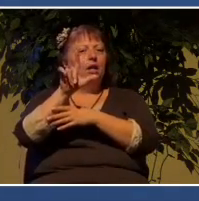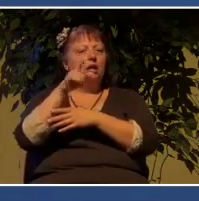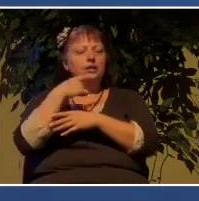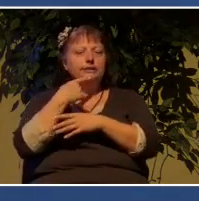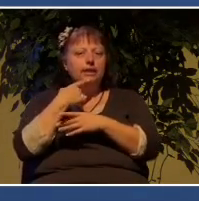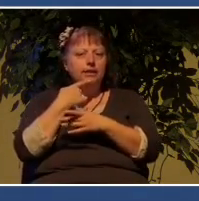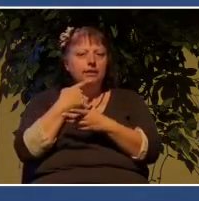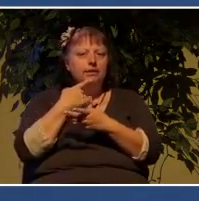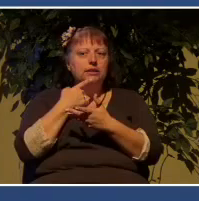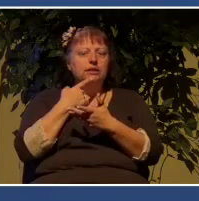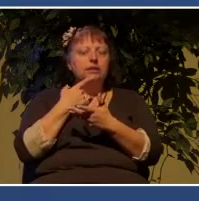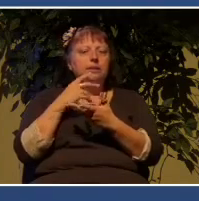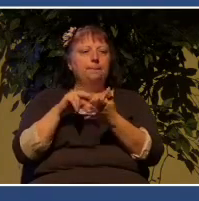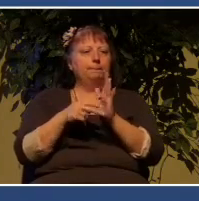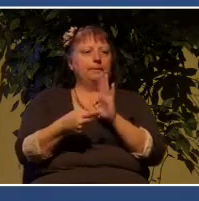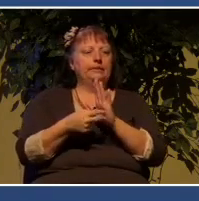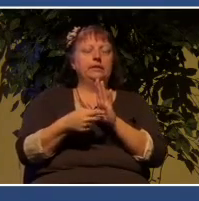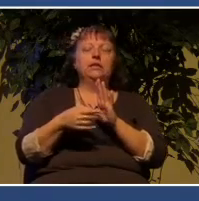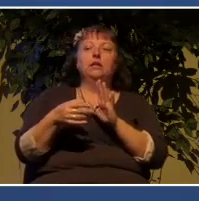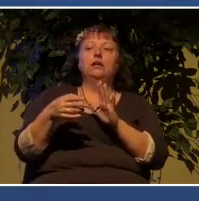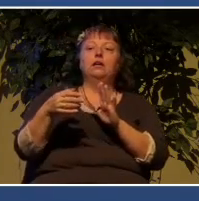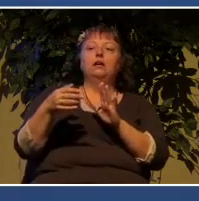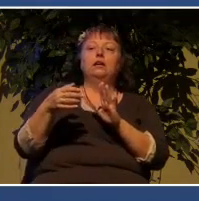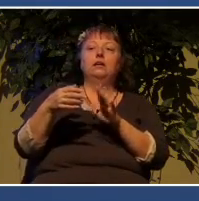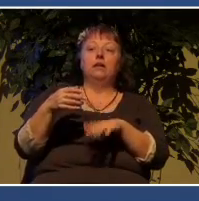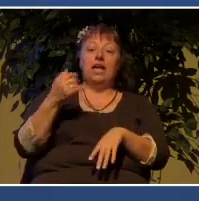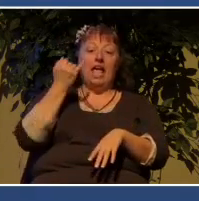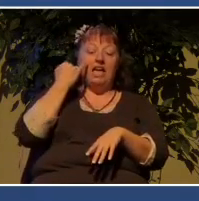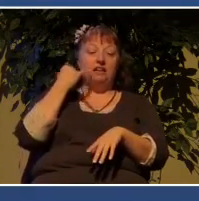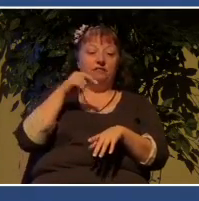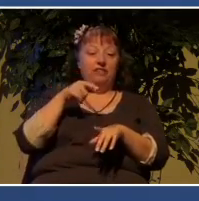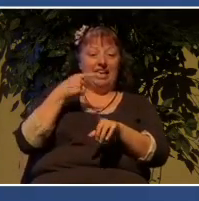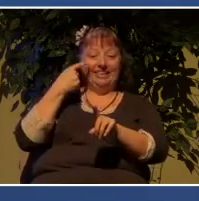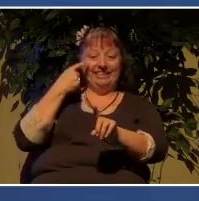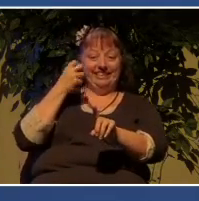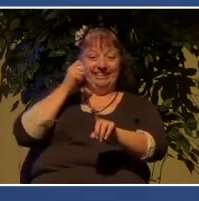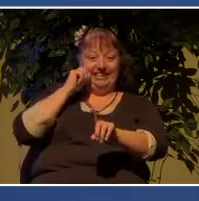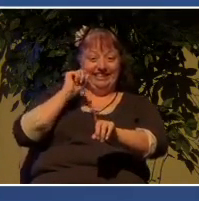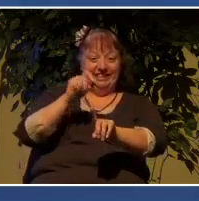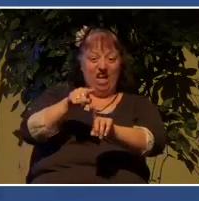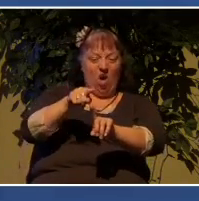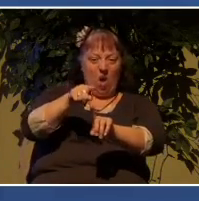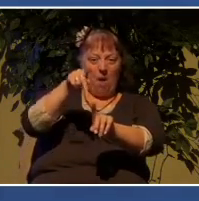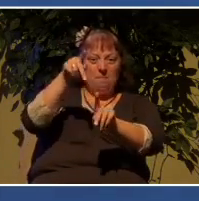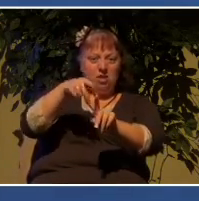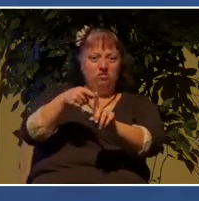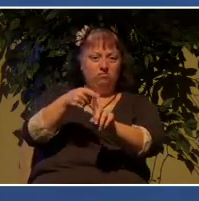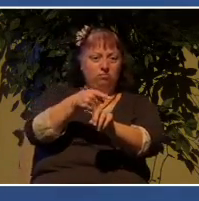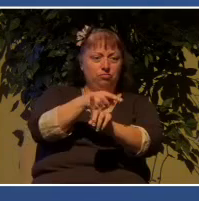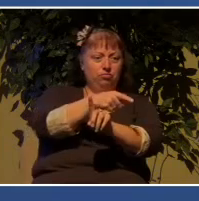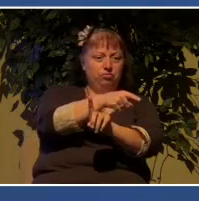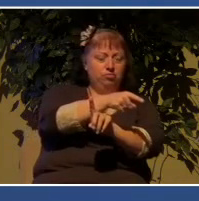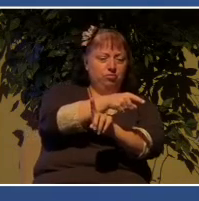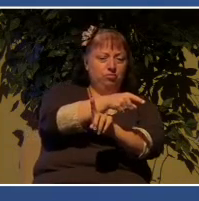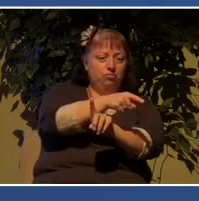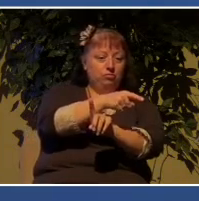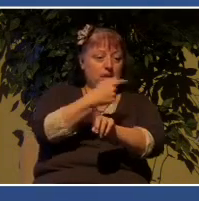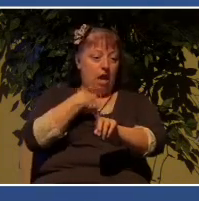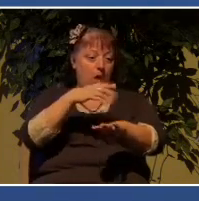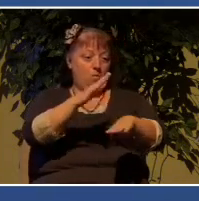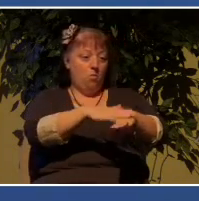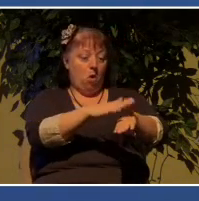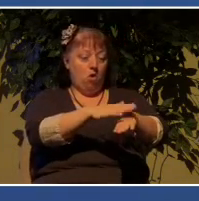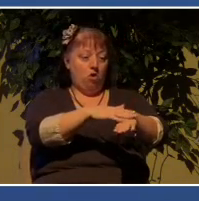straying and I do not warn him, I'm responsible. That's pretty heavy duty, because most of us are